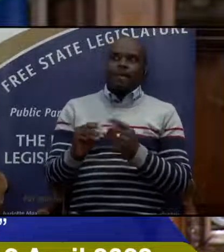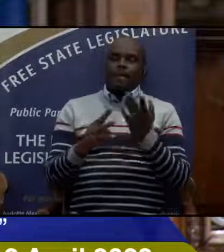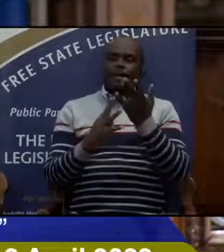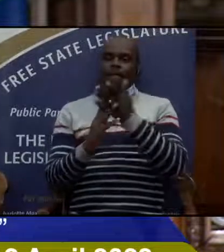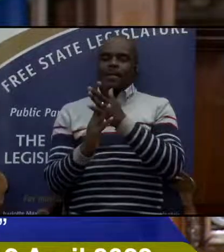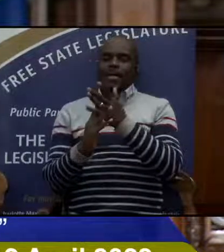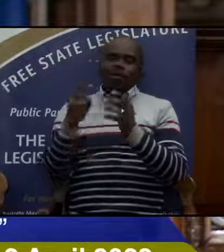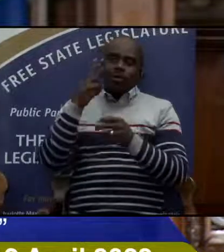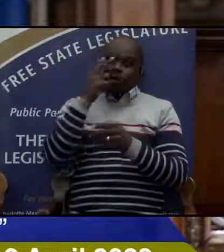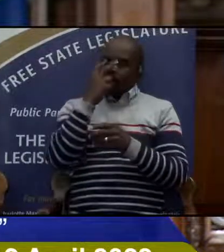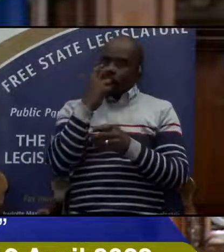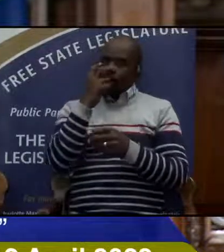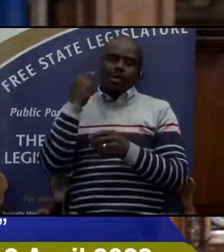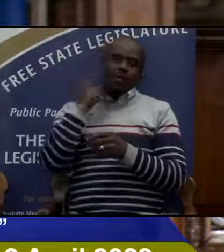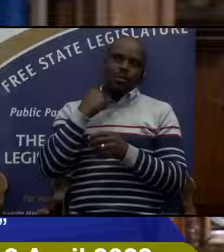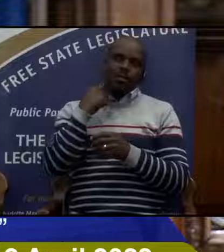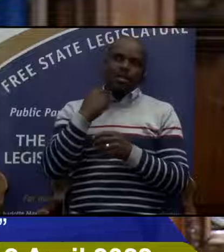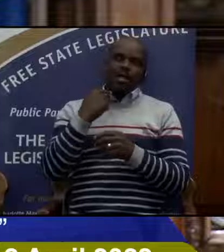own means of production.